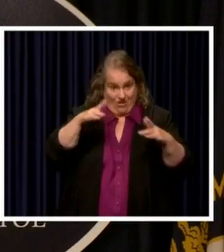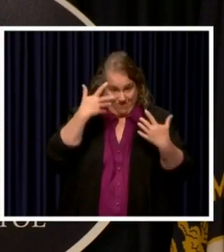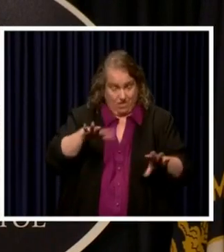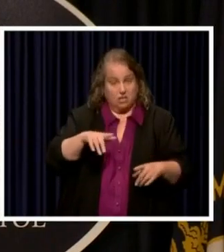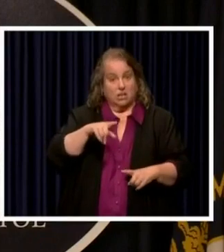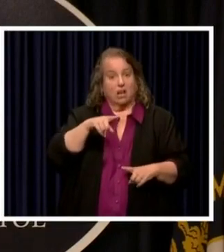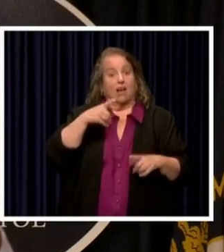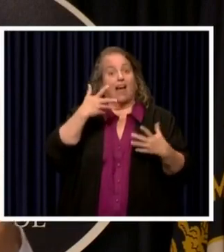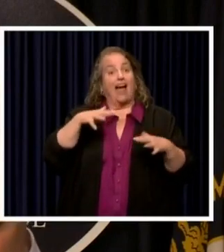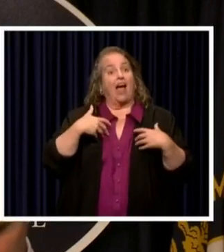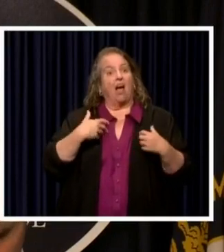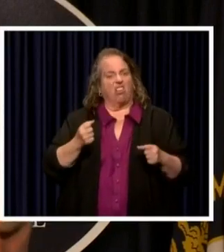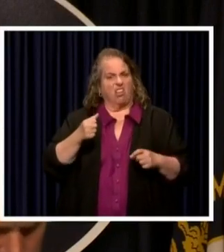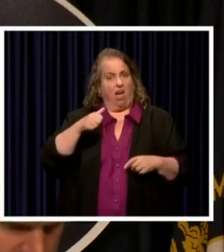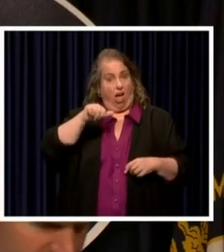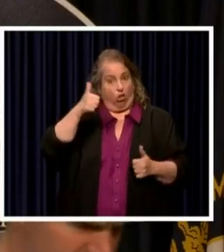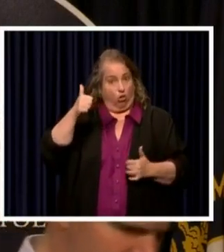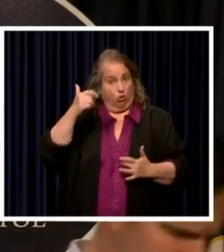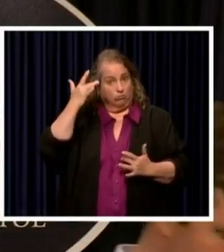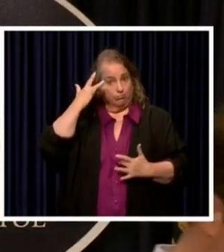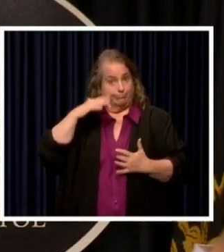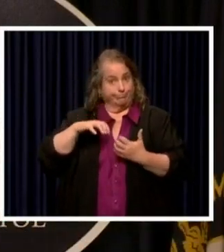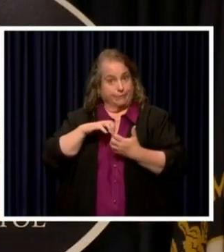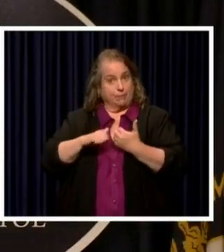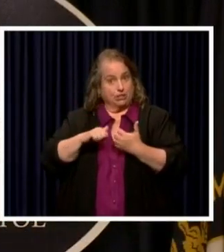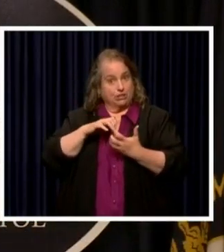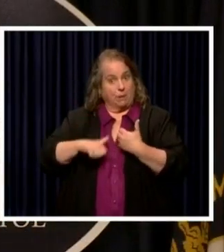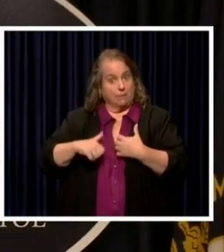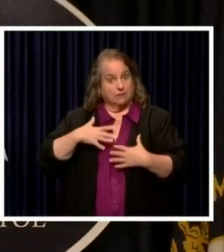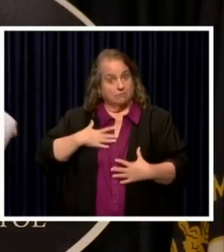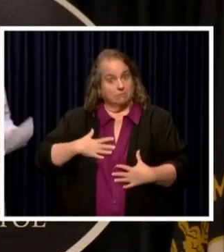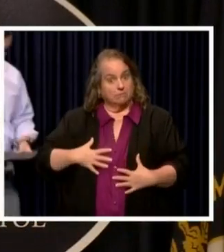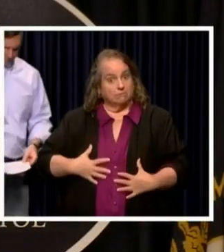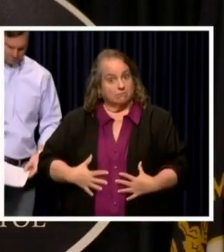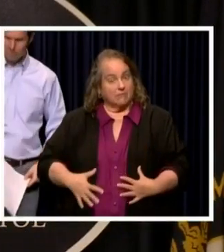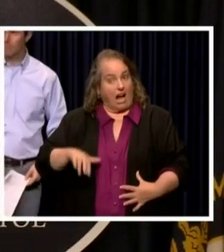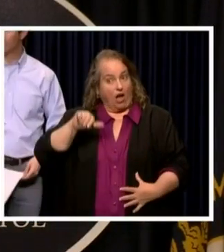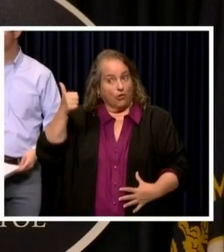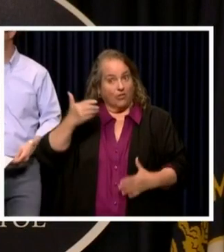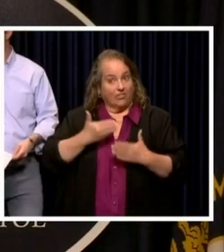talk about your biggest concerns about other types of damage this disease might cause?